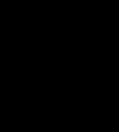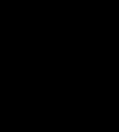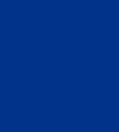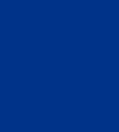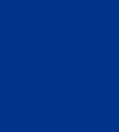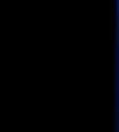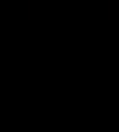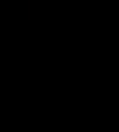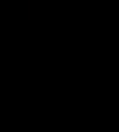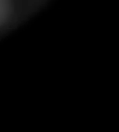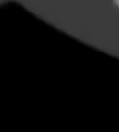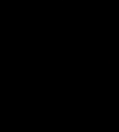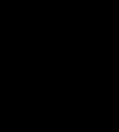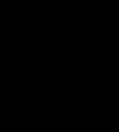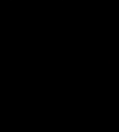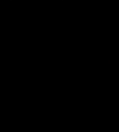professional educator.